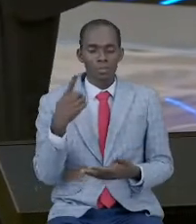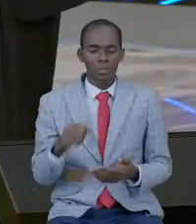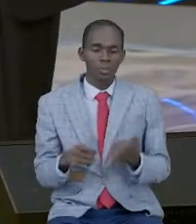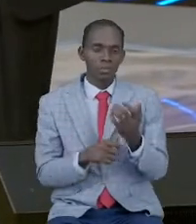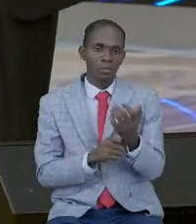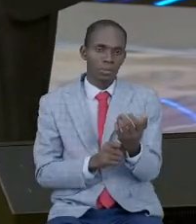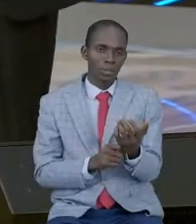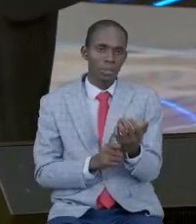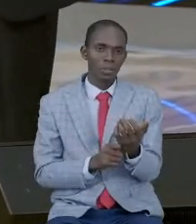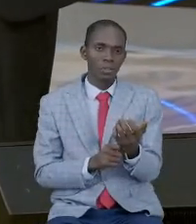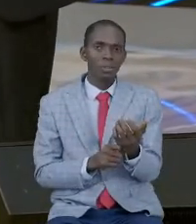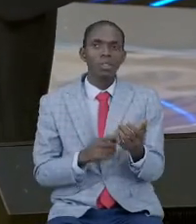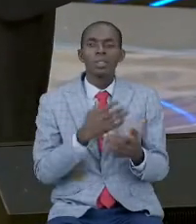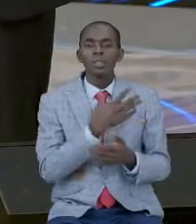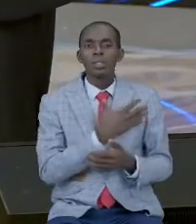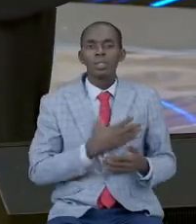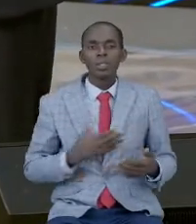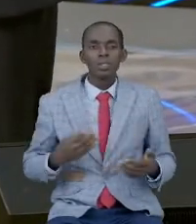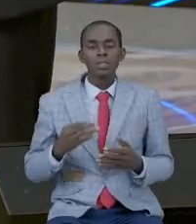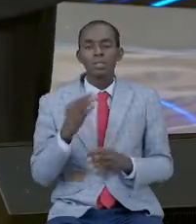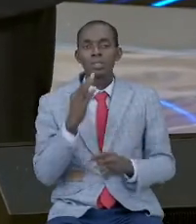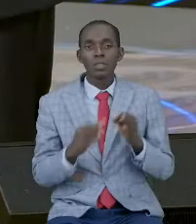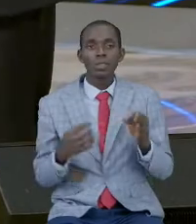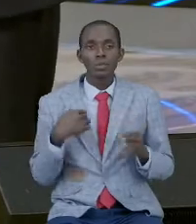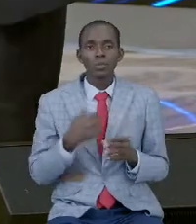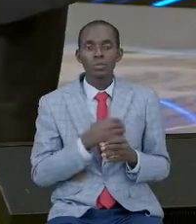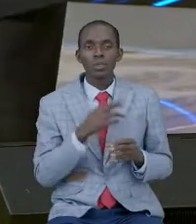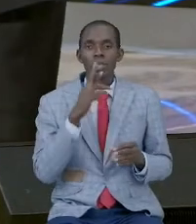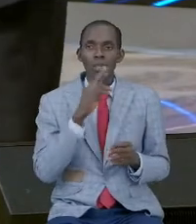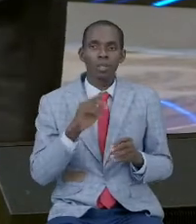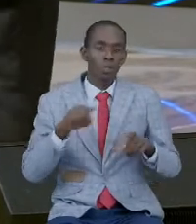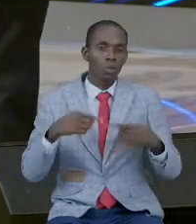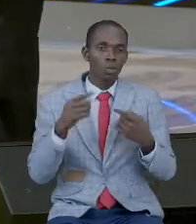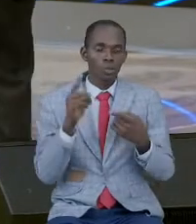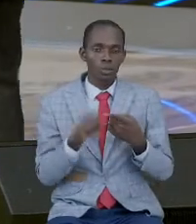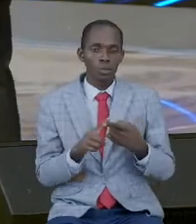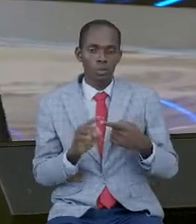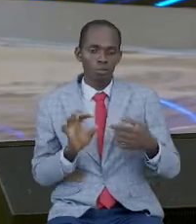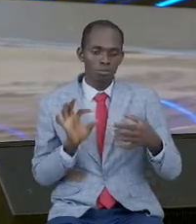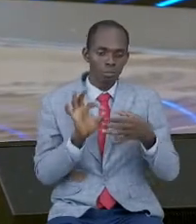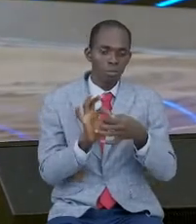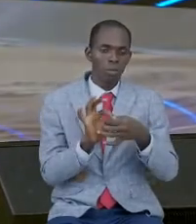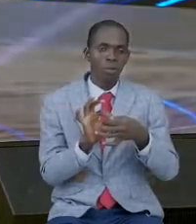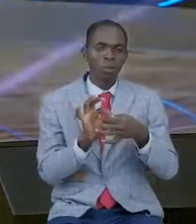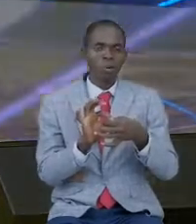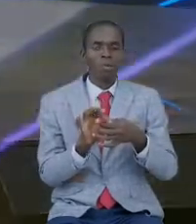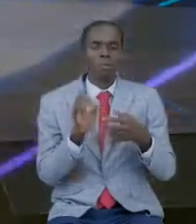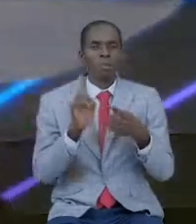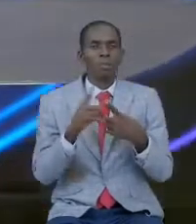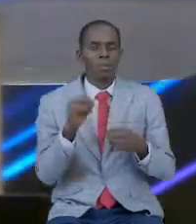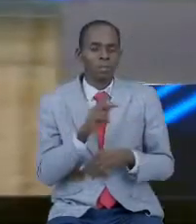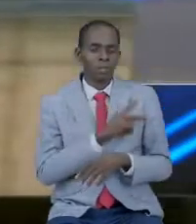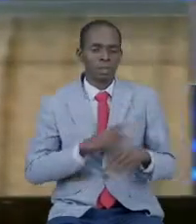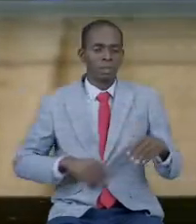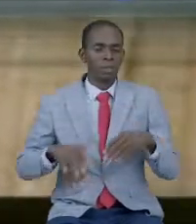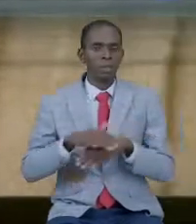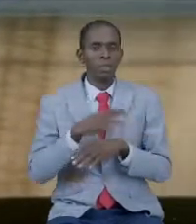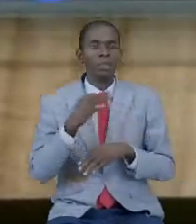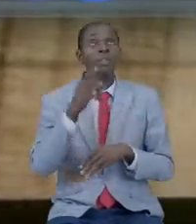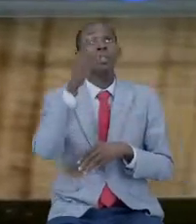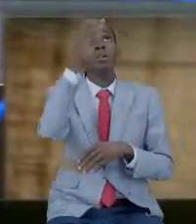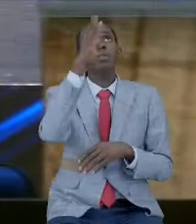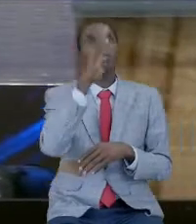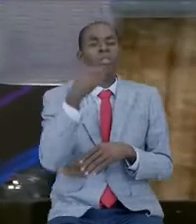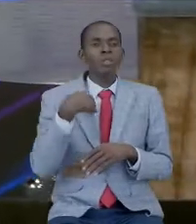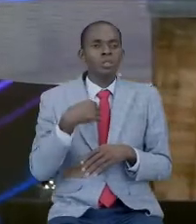flesh. And if we're going to belong to the kingdom of God, we must be